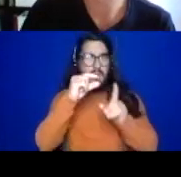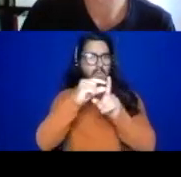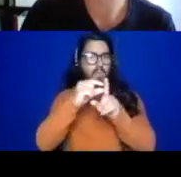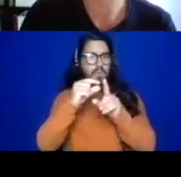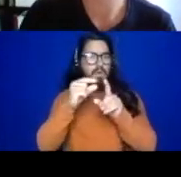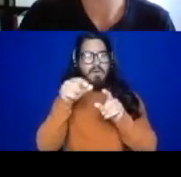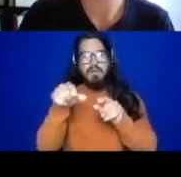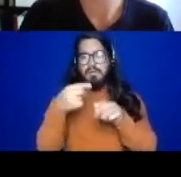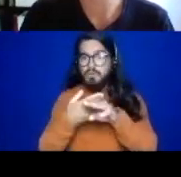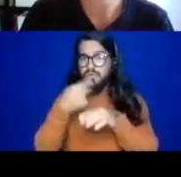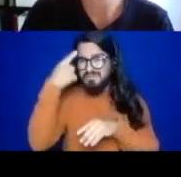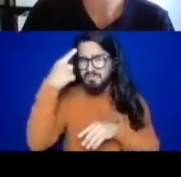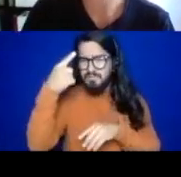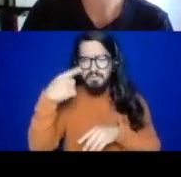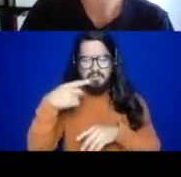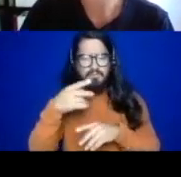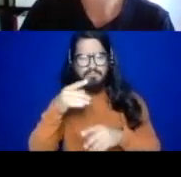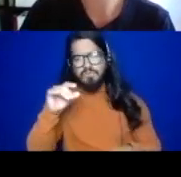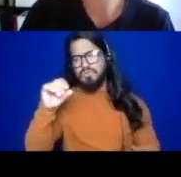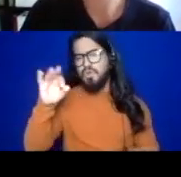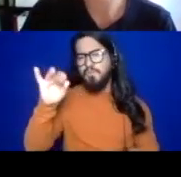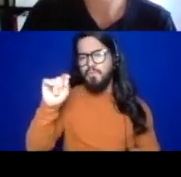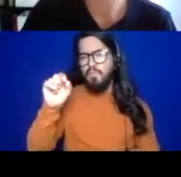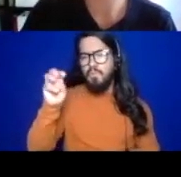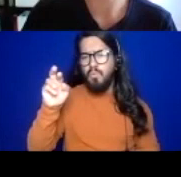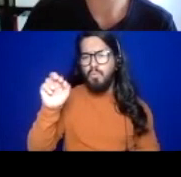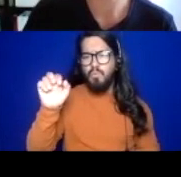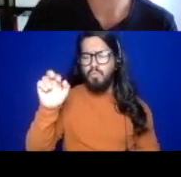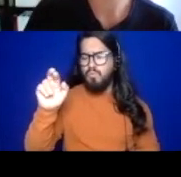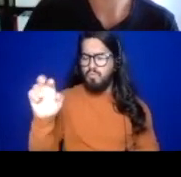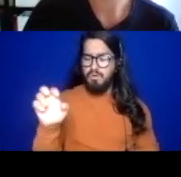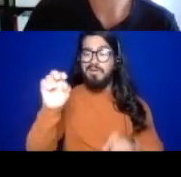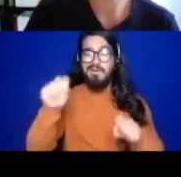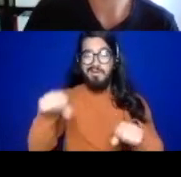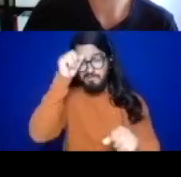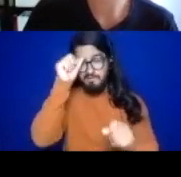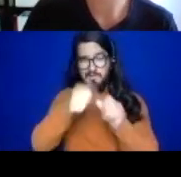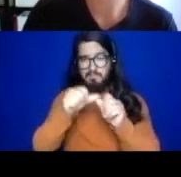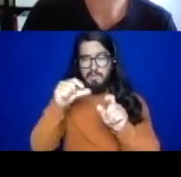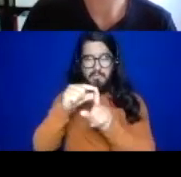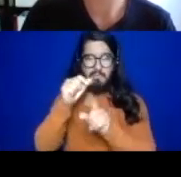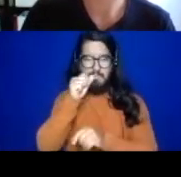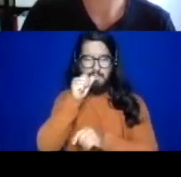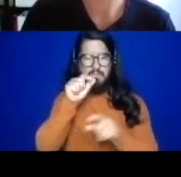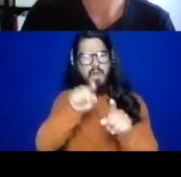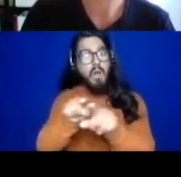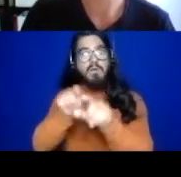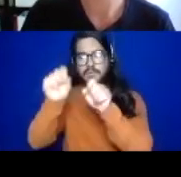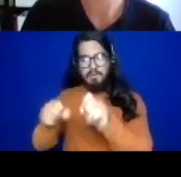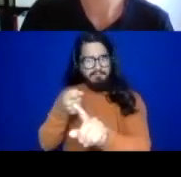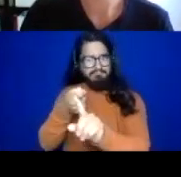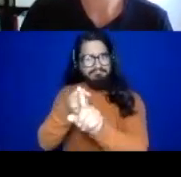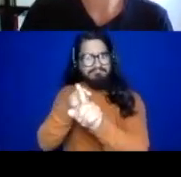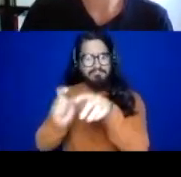of software that can remember our passwords. And at this point also, they can generate complicated passwords for